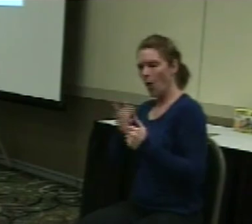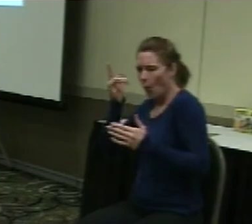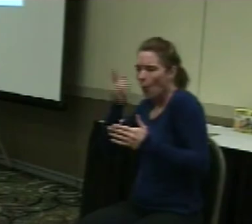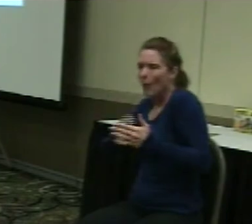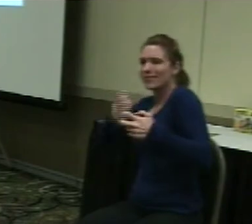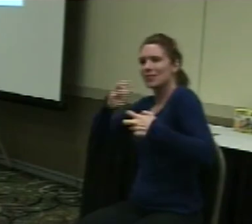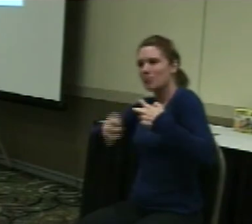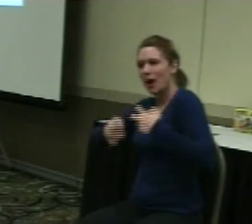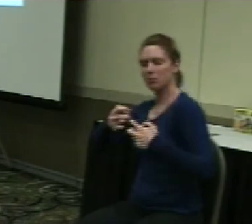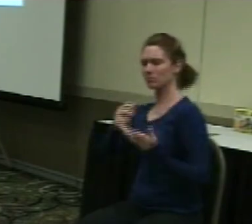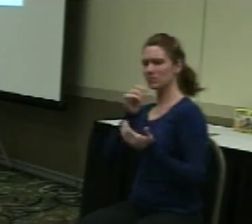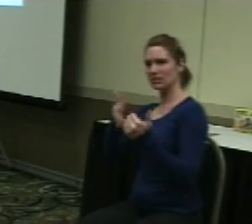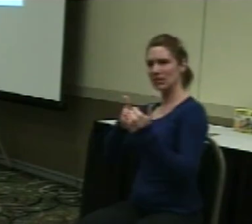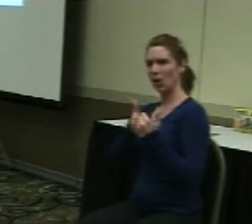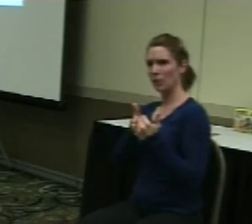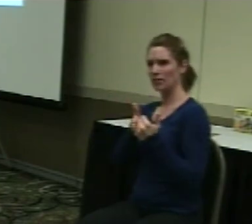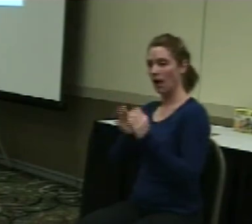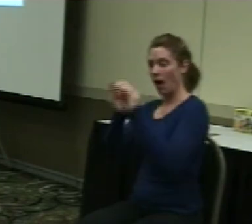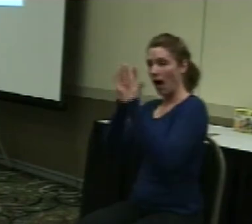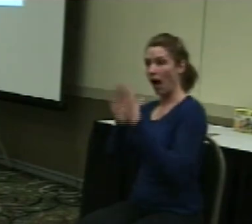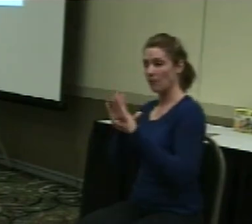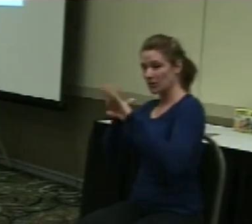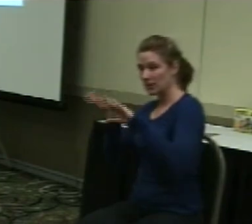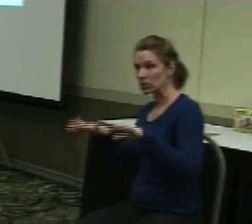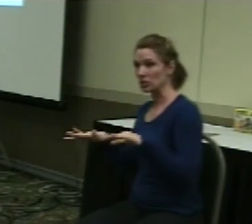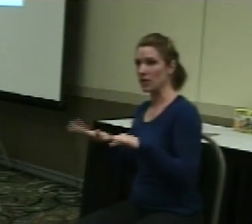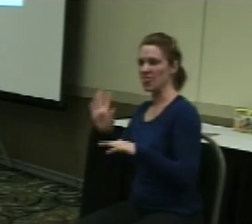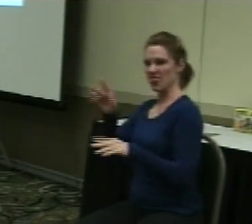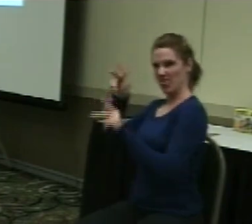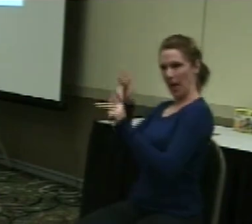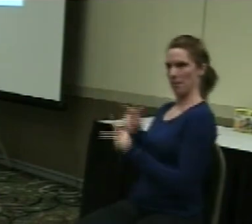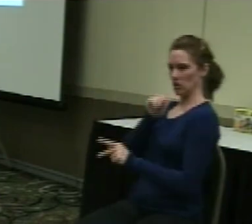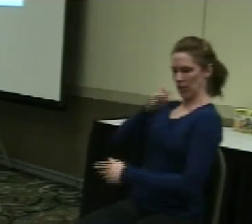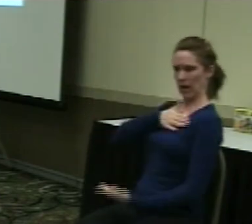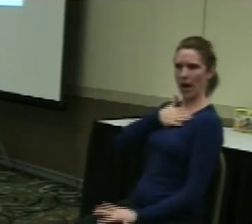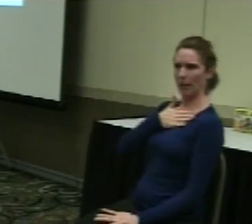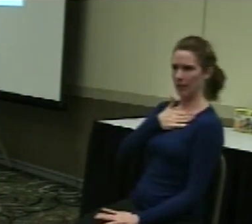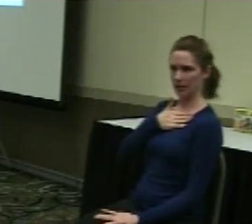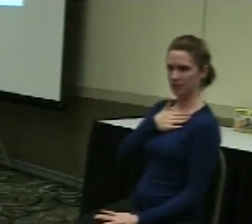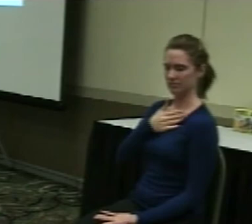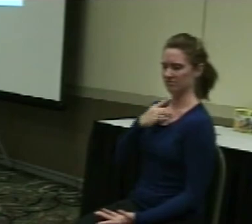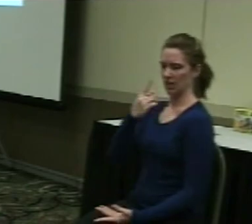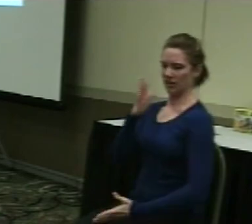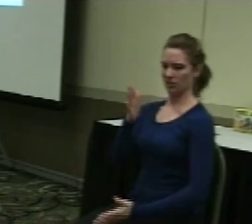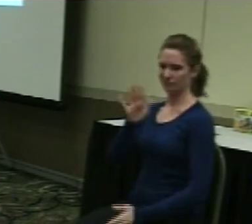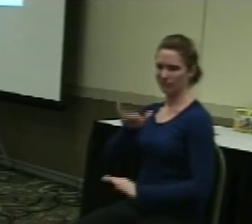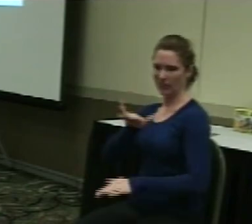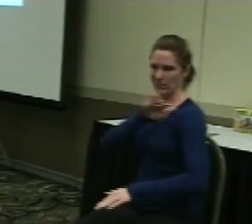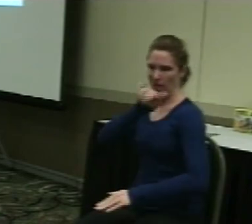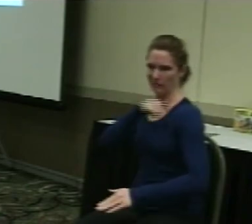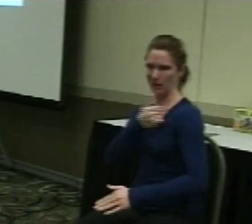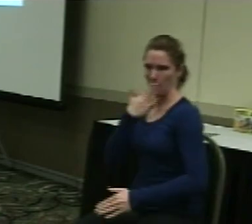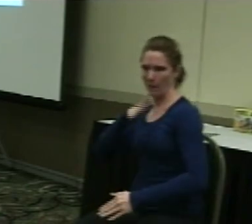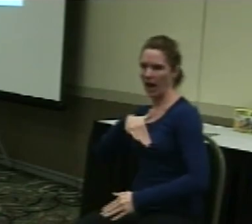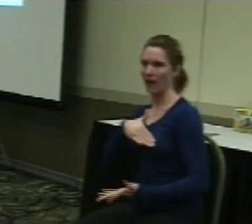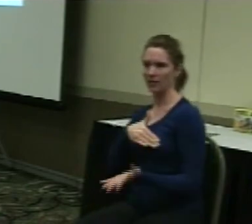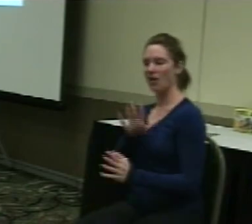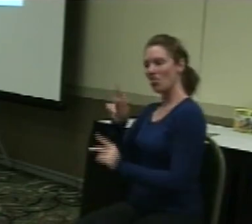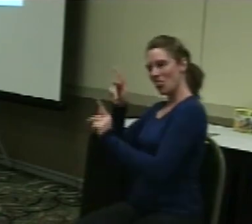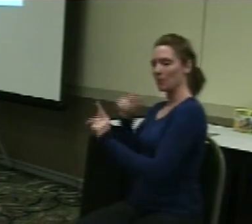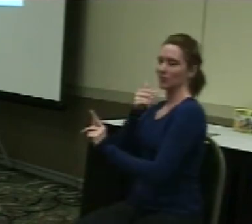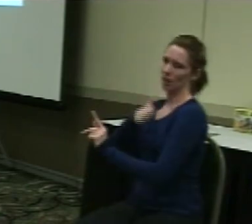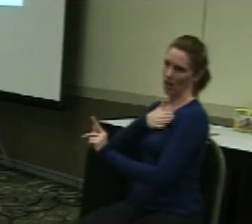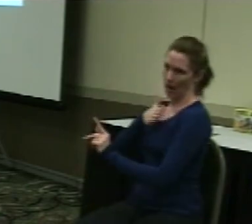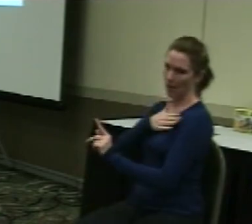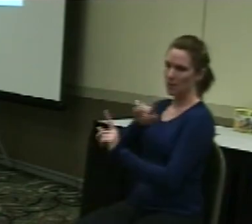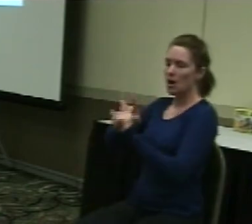is. Obviously, there's displeasure on part of the person who's telling you the child has a bad attitude. But you don't really know what's going on. So you want to